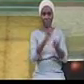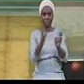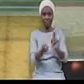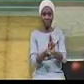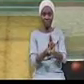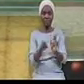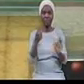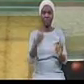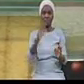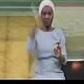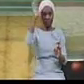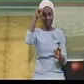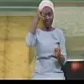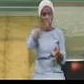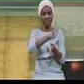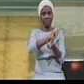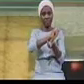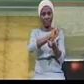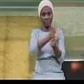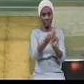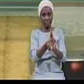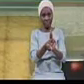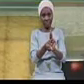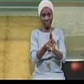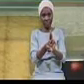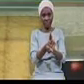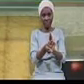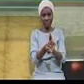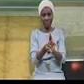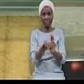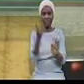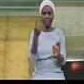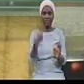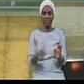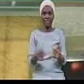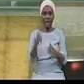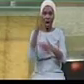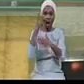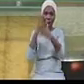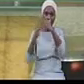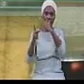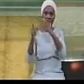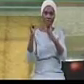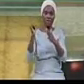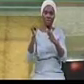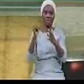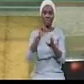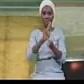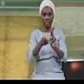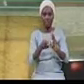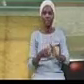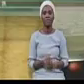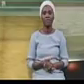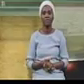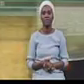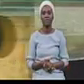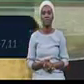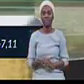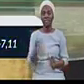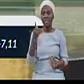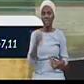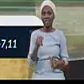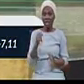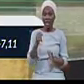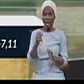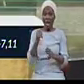the prodigal's repentance, the prophet's repentance. You see, the prophets are not only to